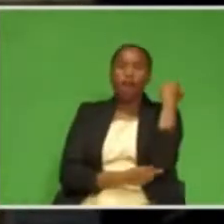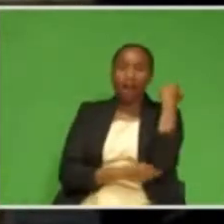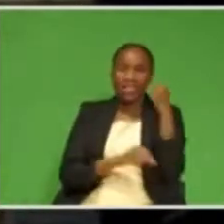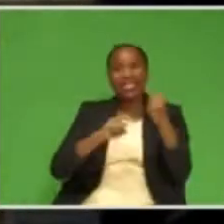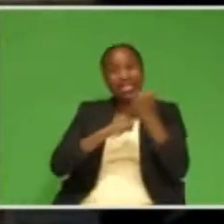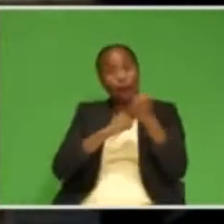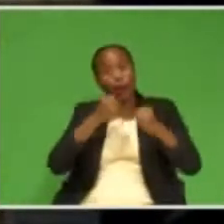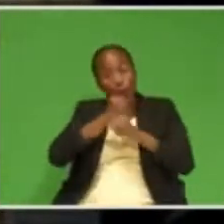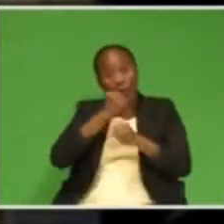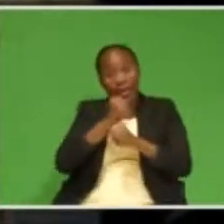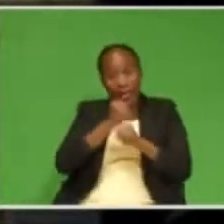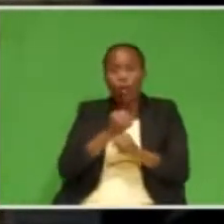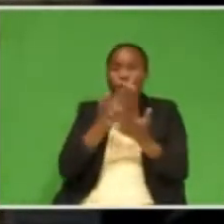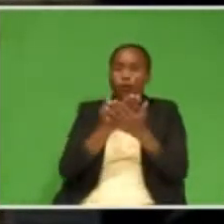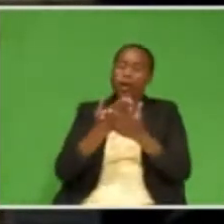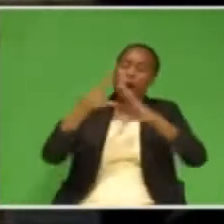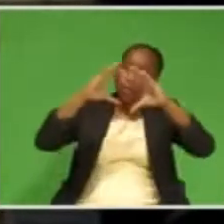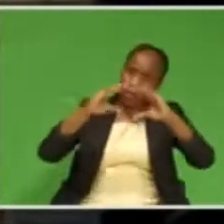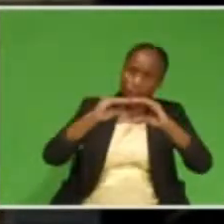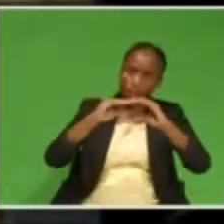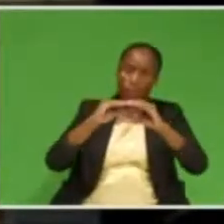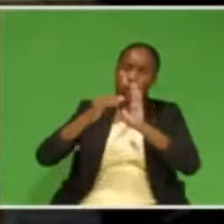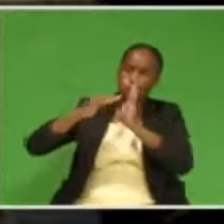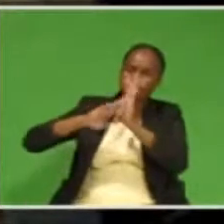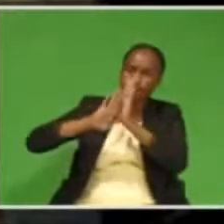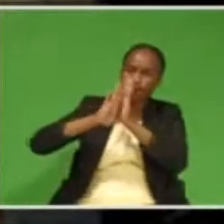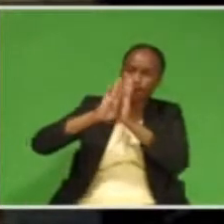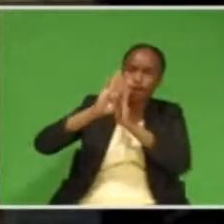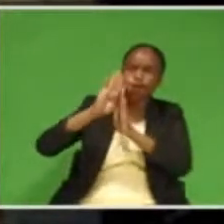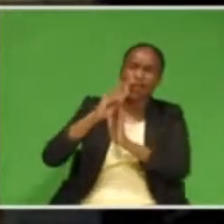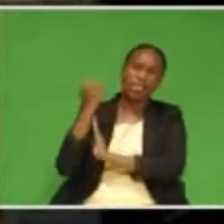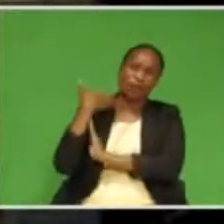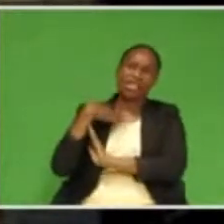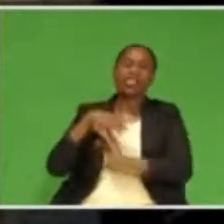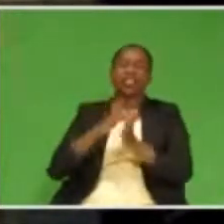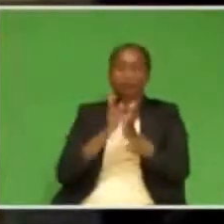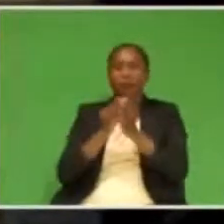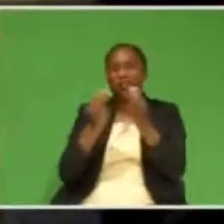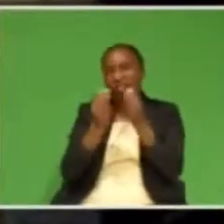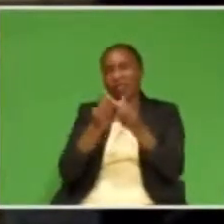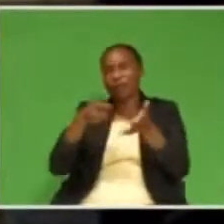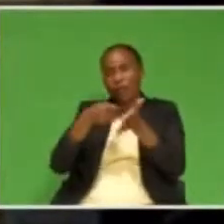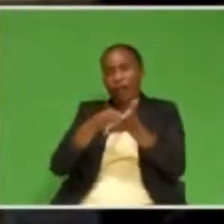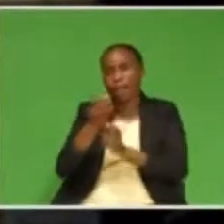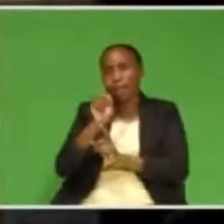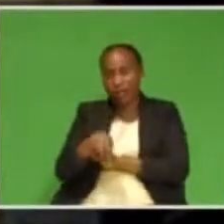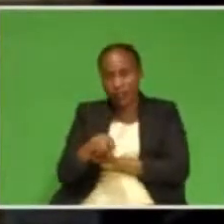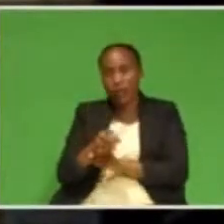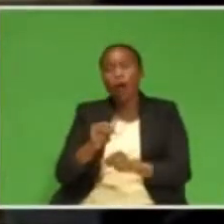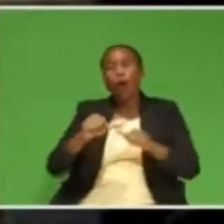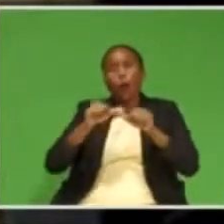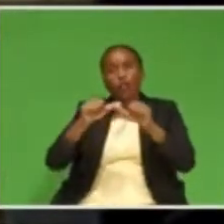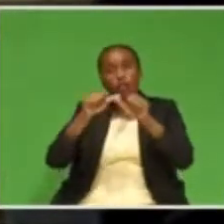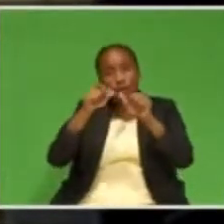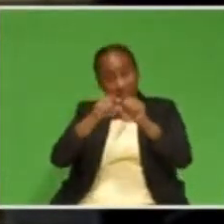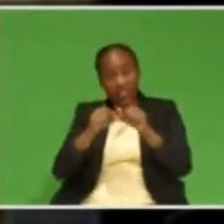counter the rising costs of living, we will continue with the Social Relief of Distress